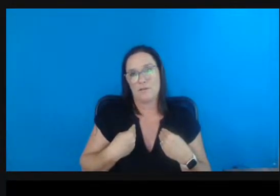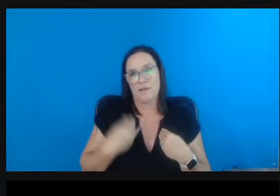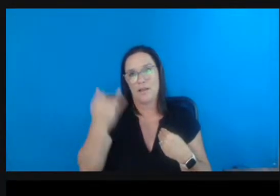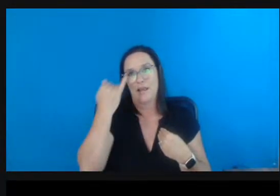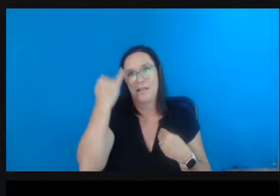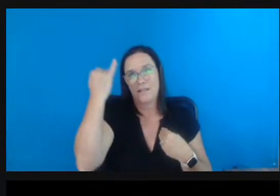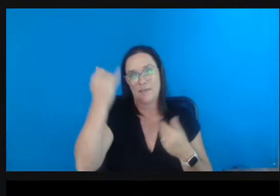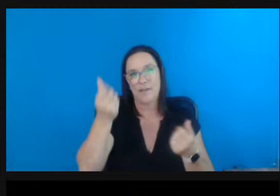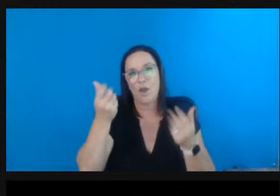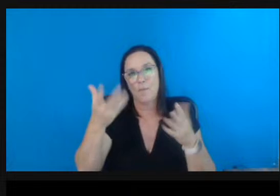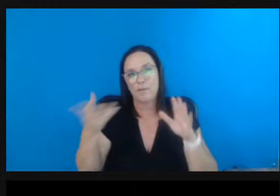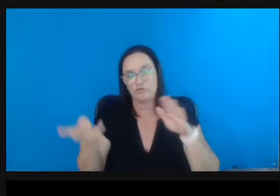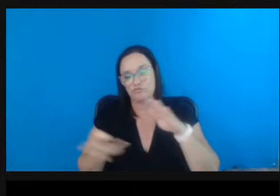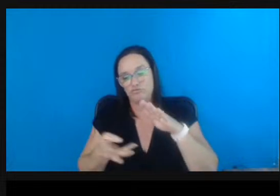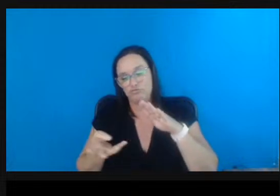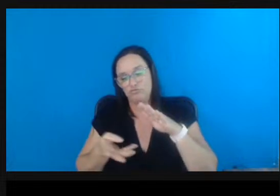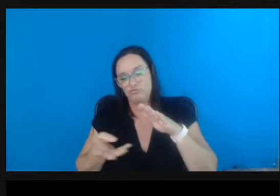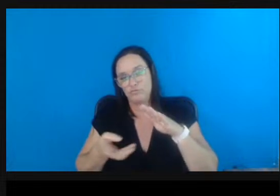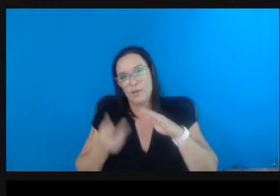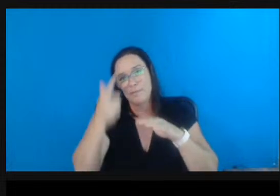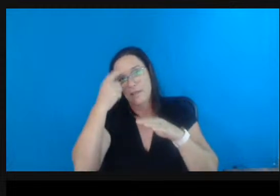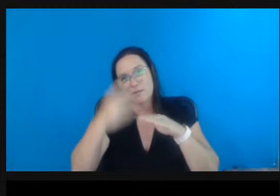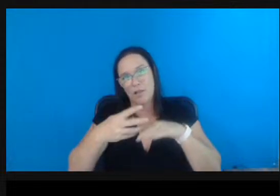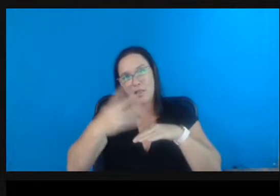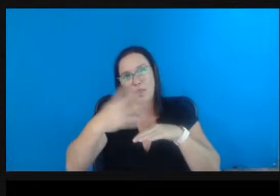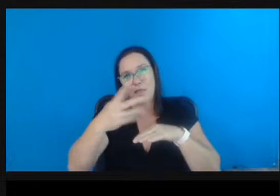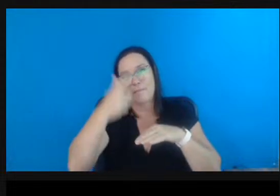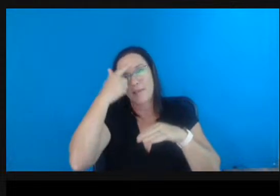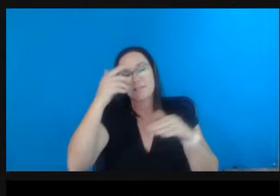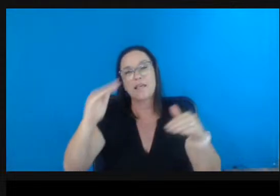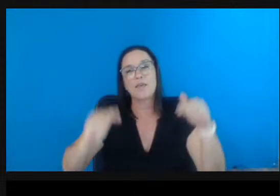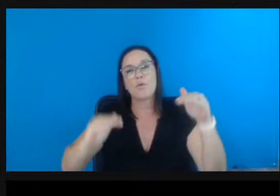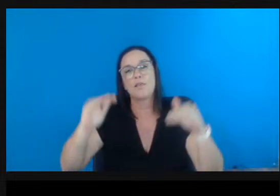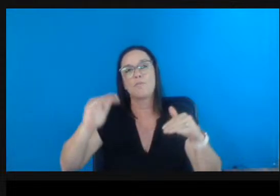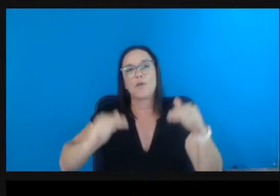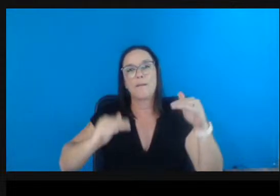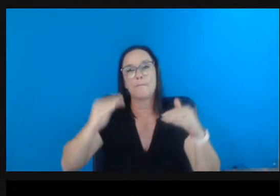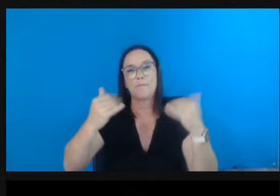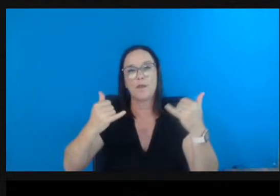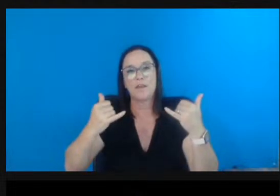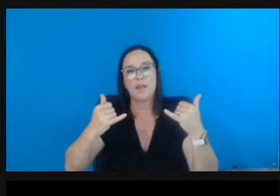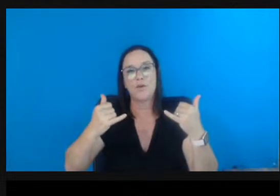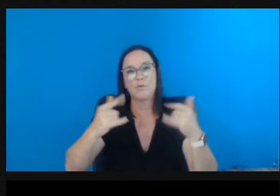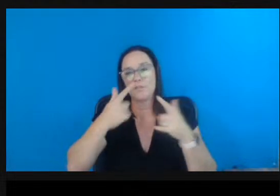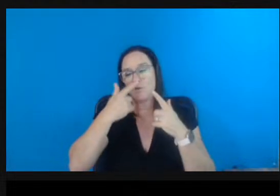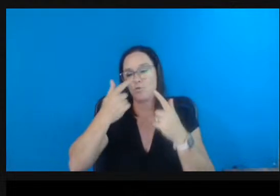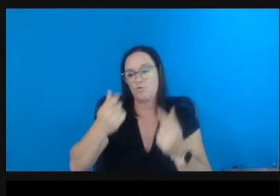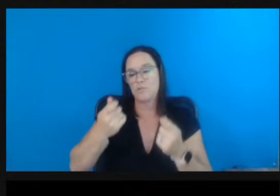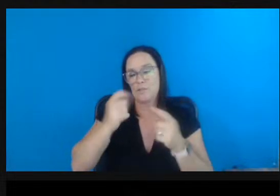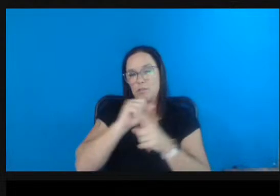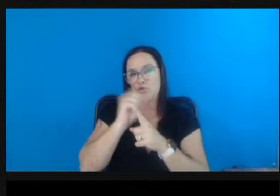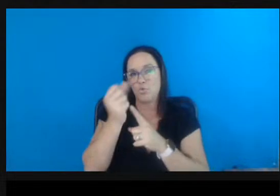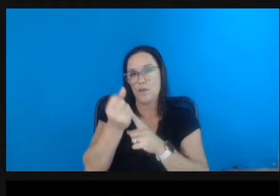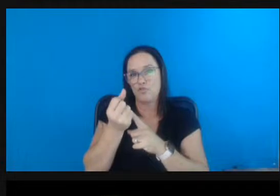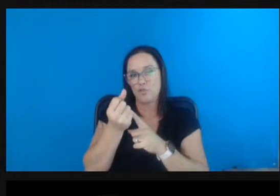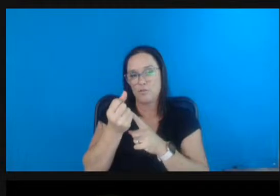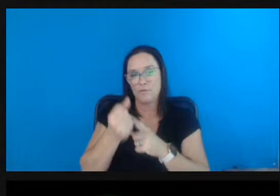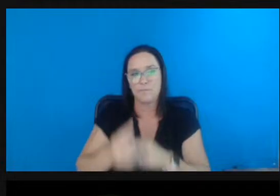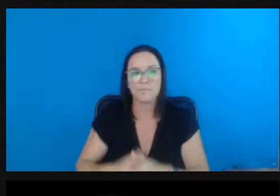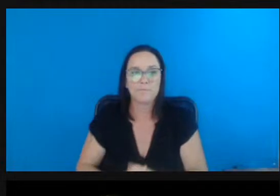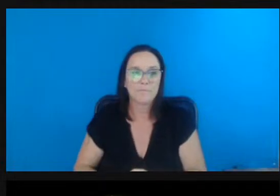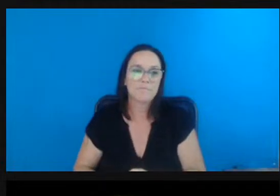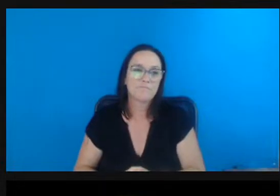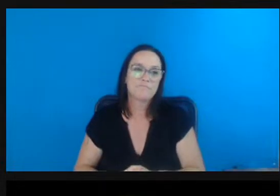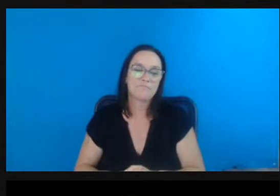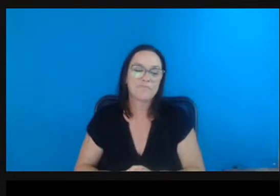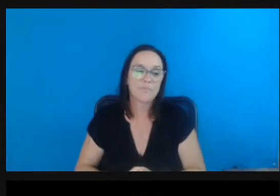from the volcano, essentially, because of how it's in equilibrium right now. It's in a weird state. It kind of lets us see. I don't know. It's just